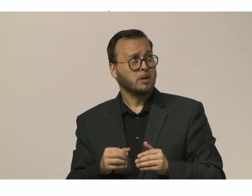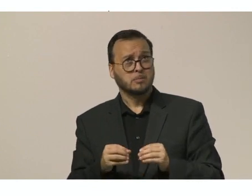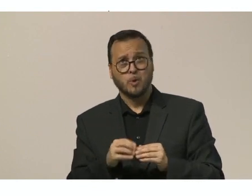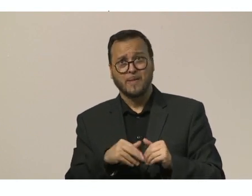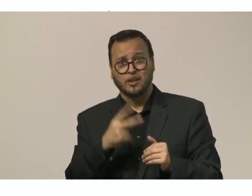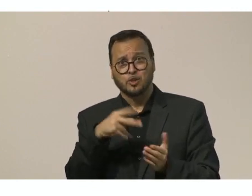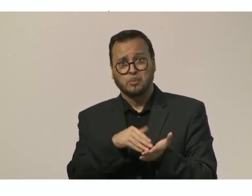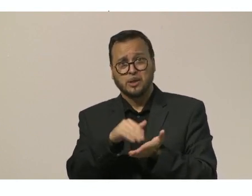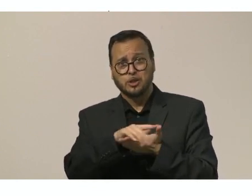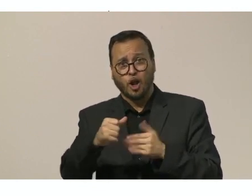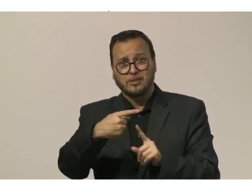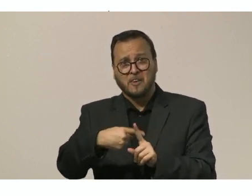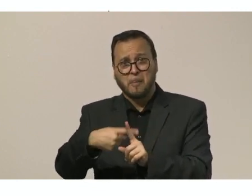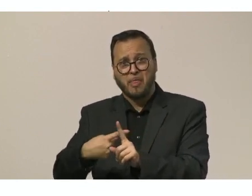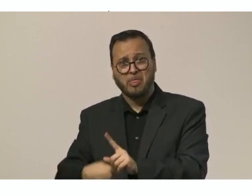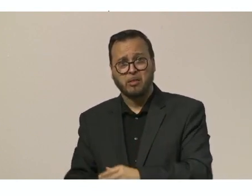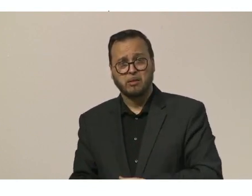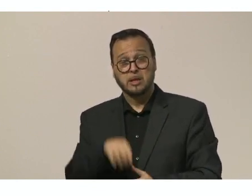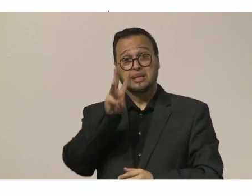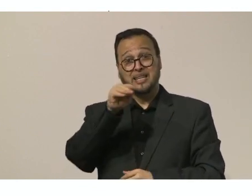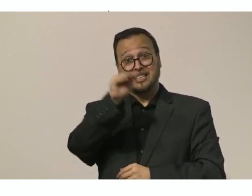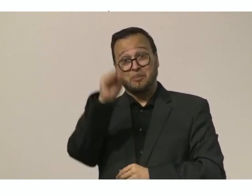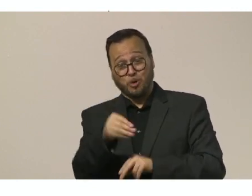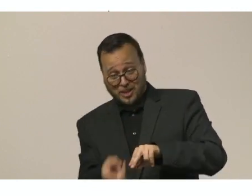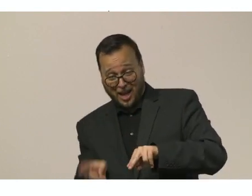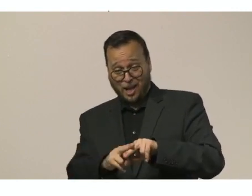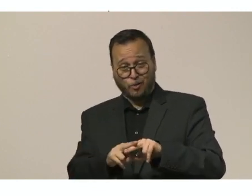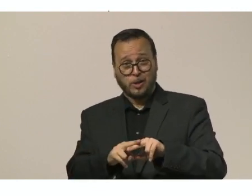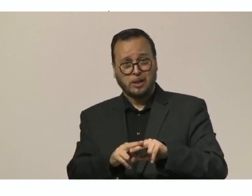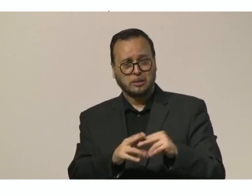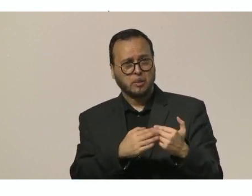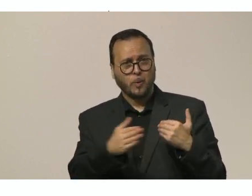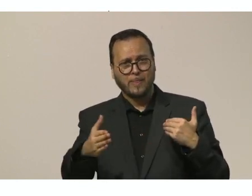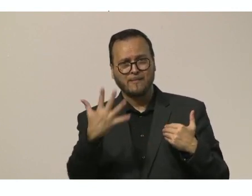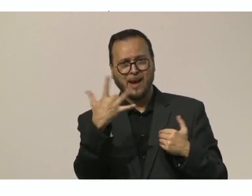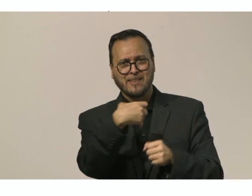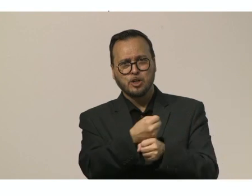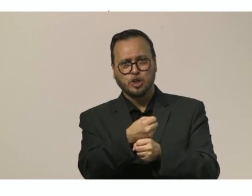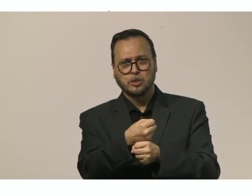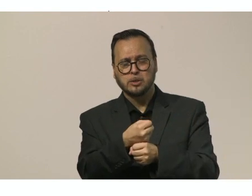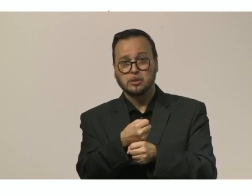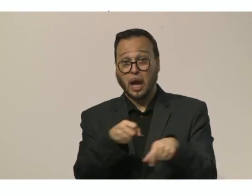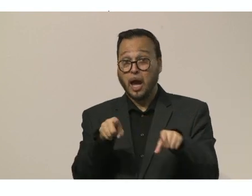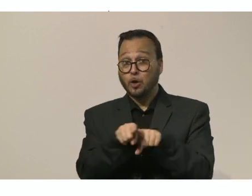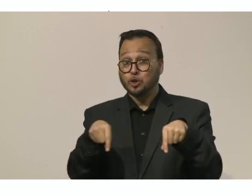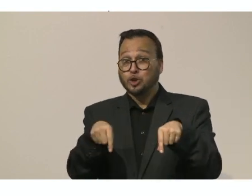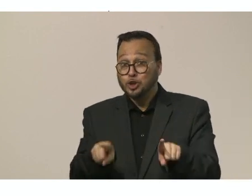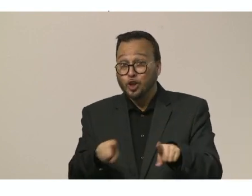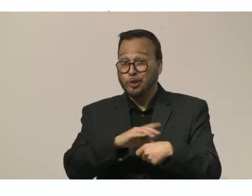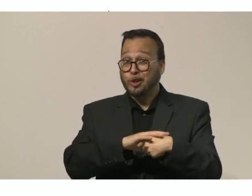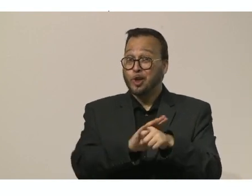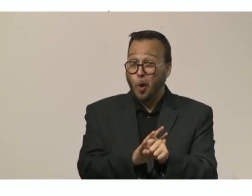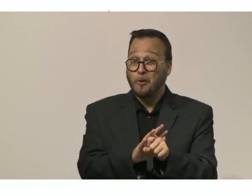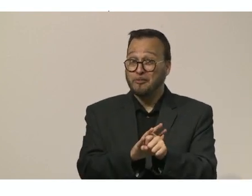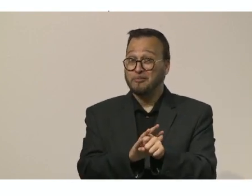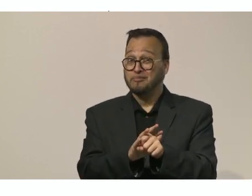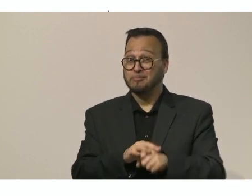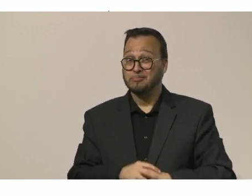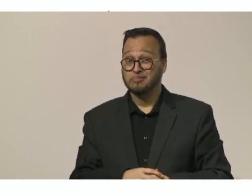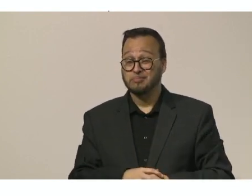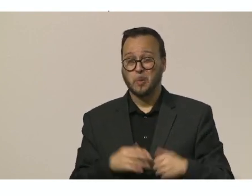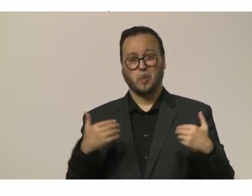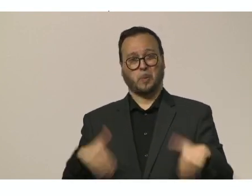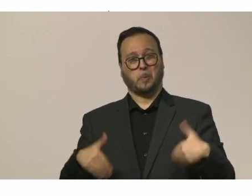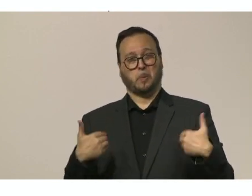month. A 60% increase in just 5 years and during the COVID-19 pandemic. It's